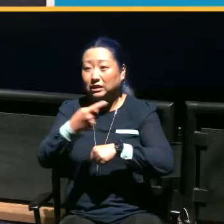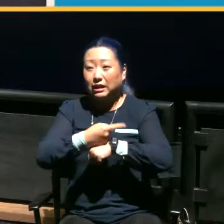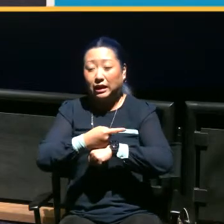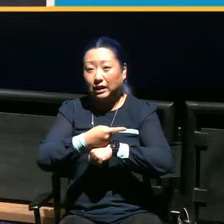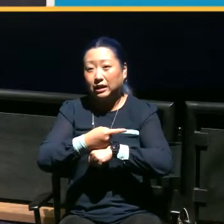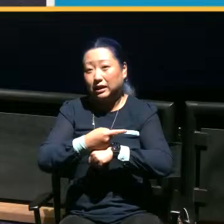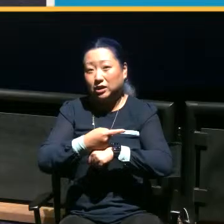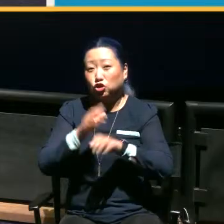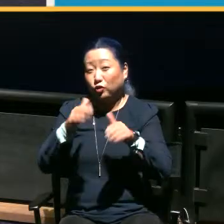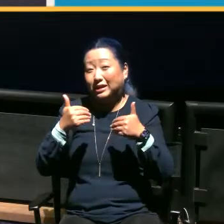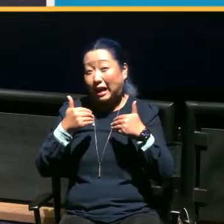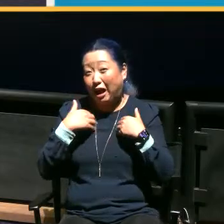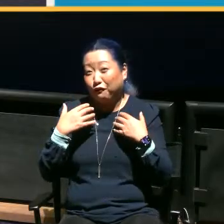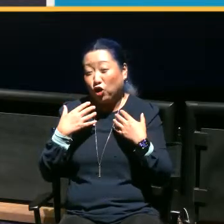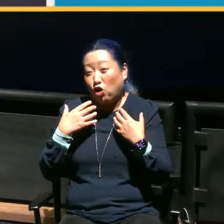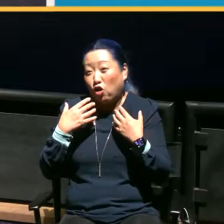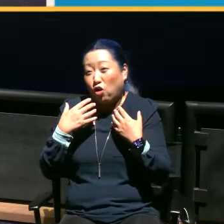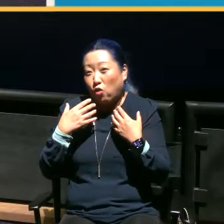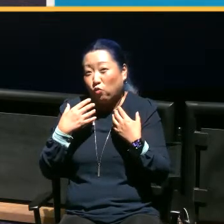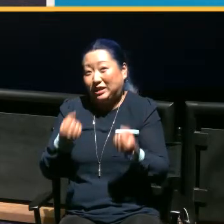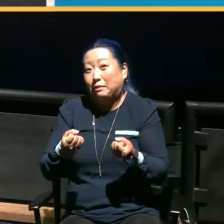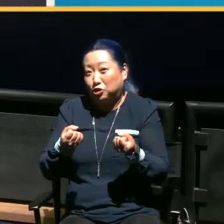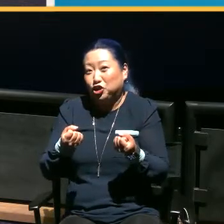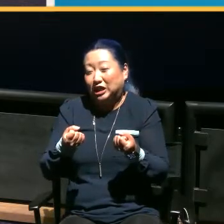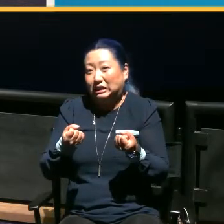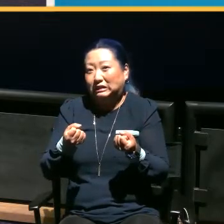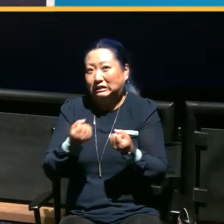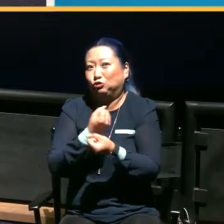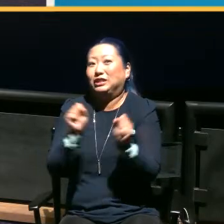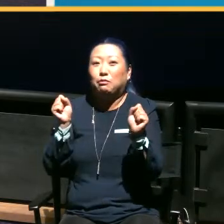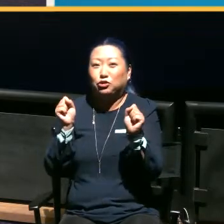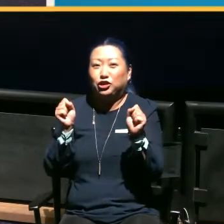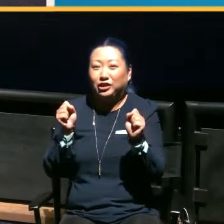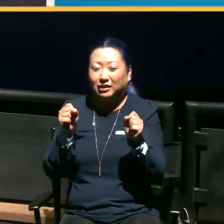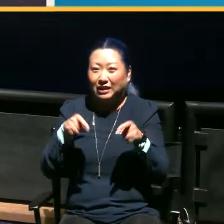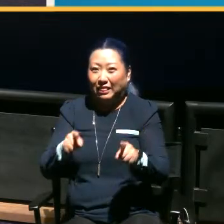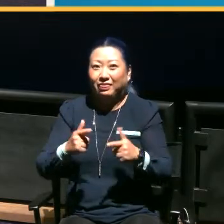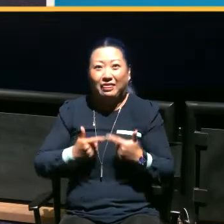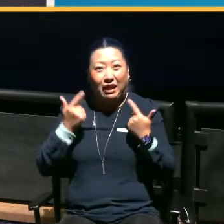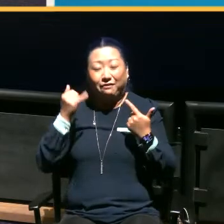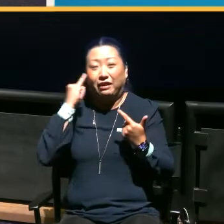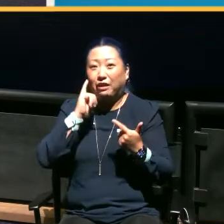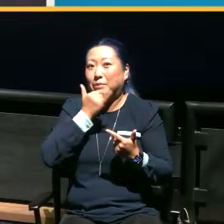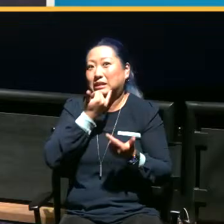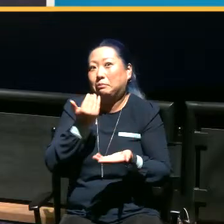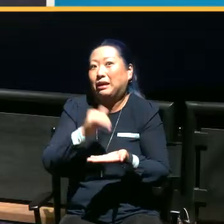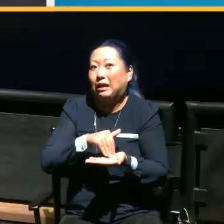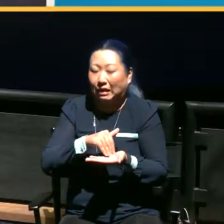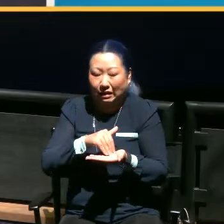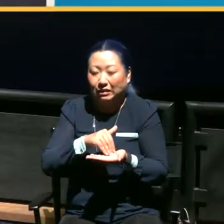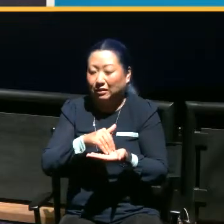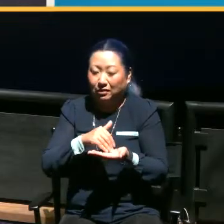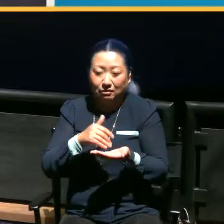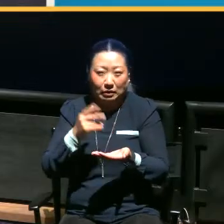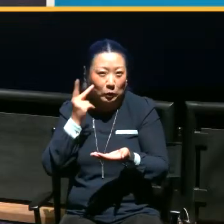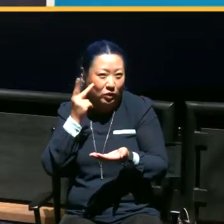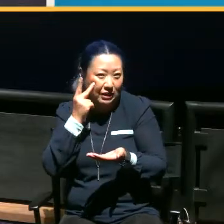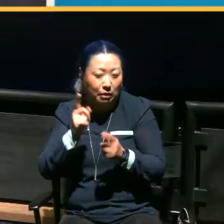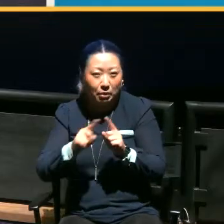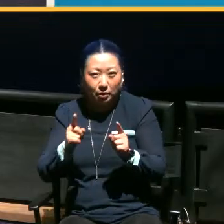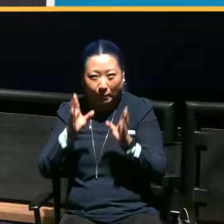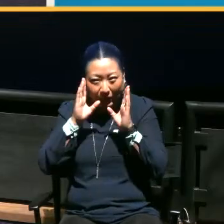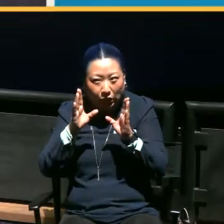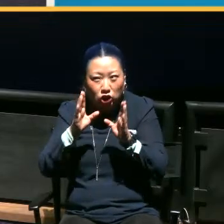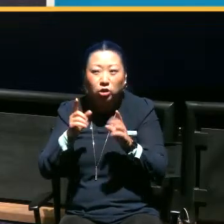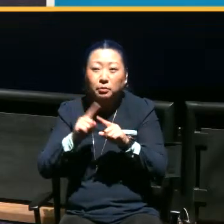it's great to have redemption in life. You know, given a second chance, I was like, I'm not messing this up again. I'm going to really pay attention. But the team really pulled